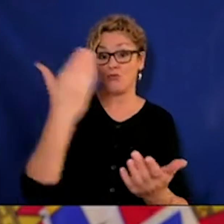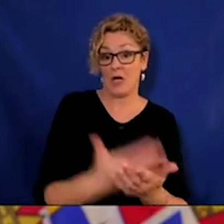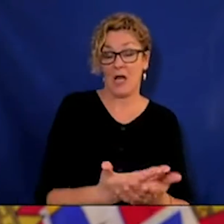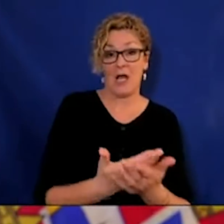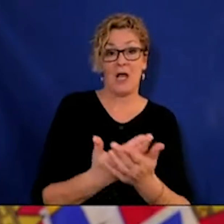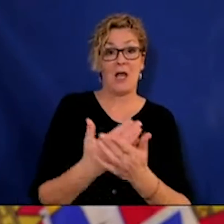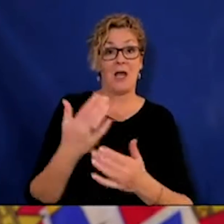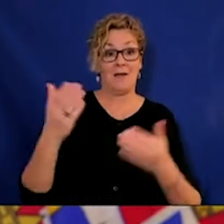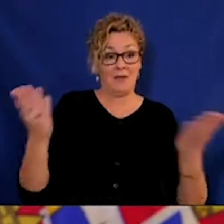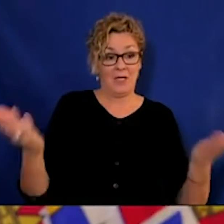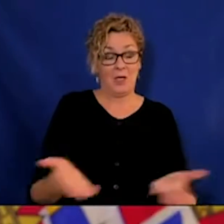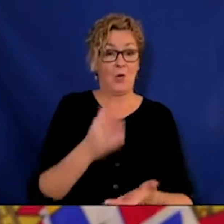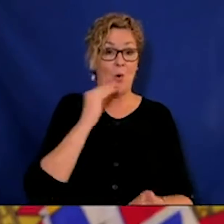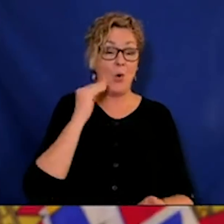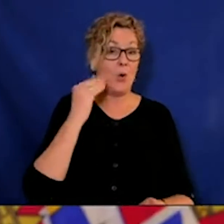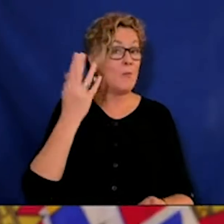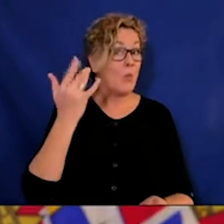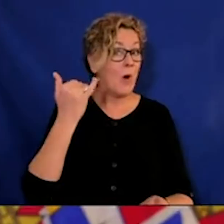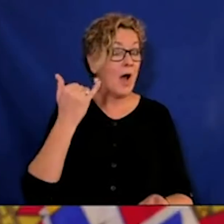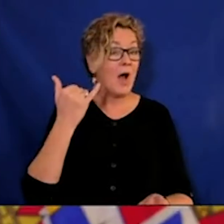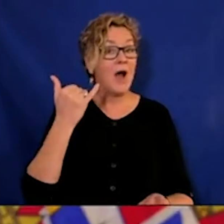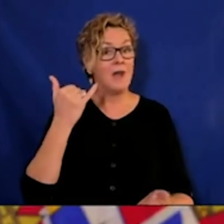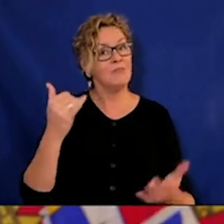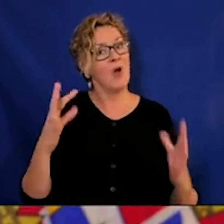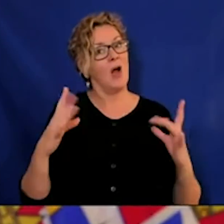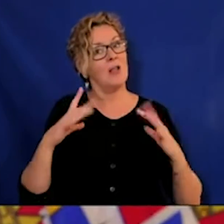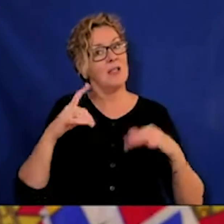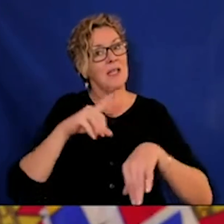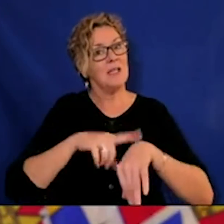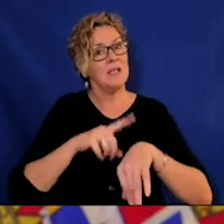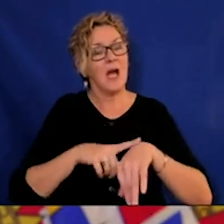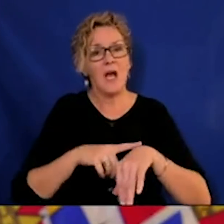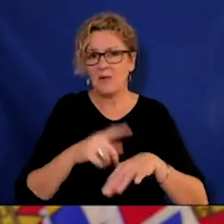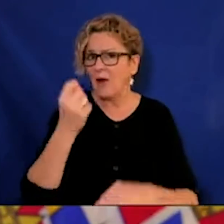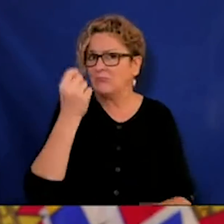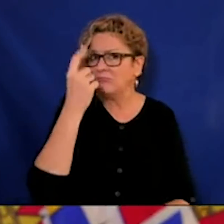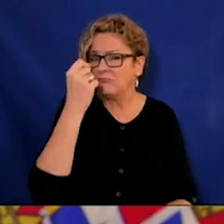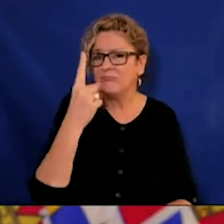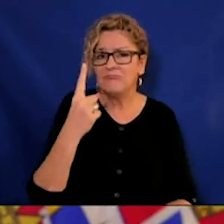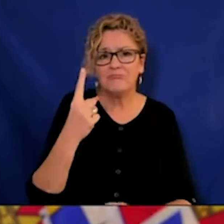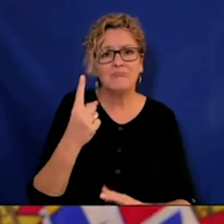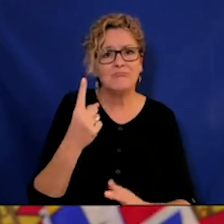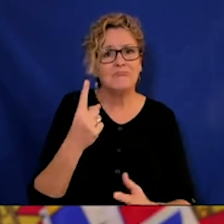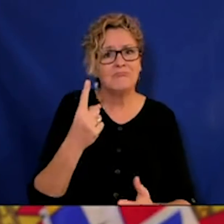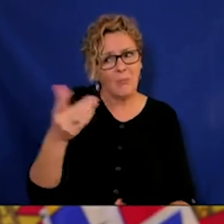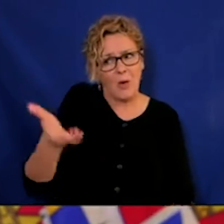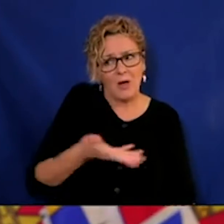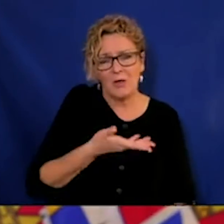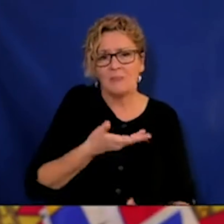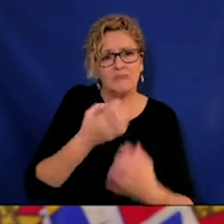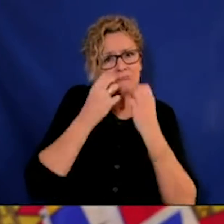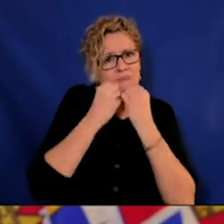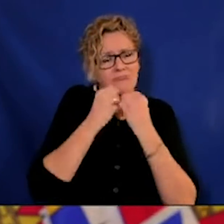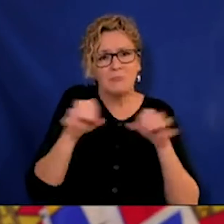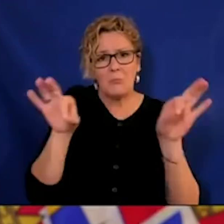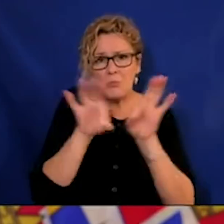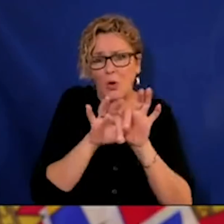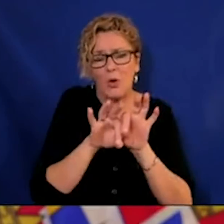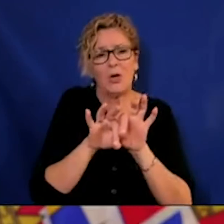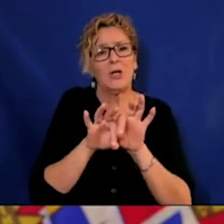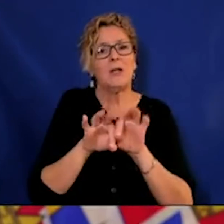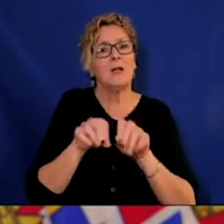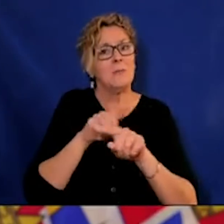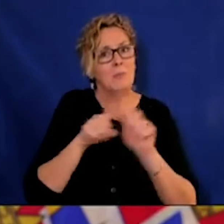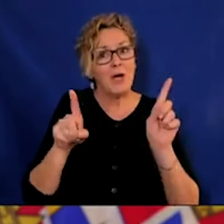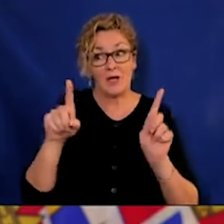is fine. But it is critical that when they come here, they need to follow all of our orders and guidelines we have in place